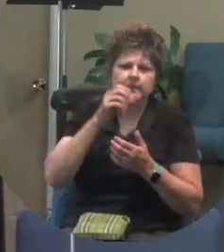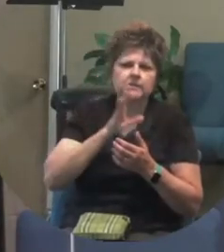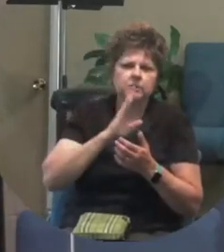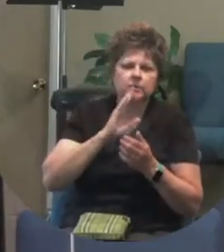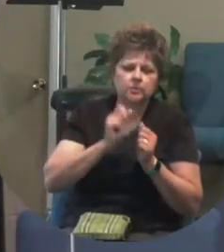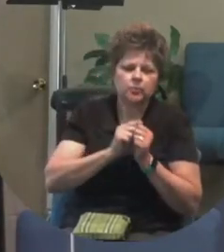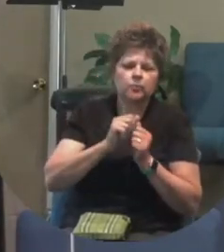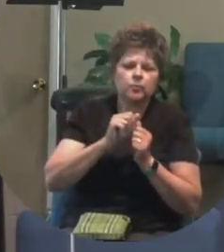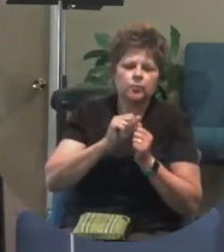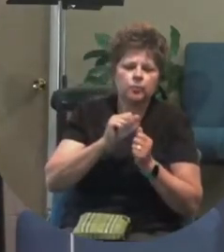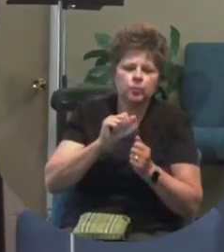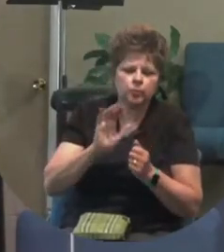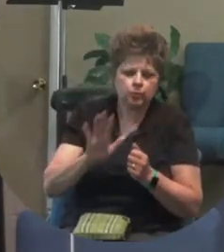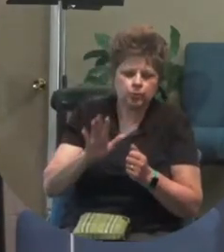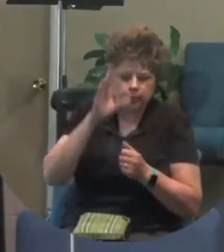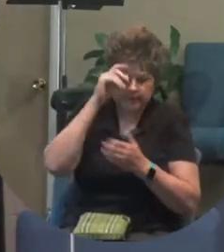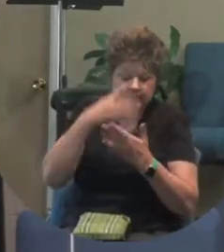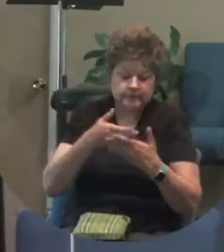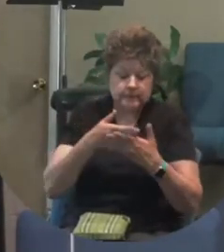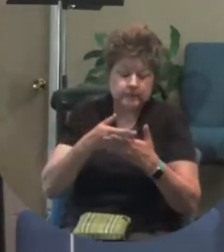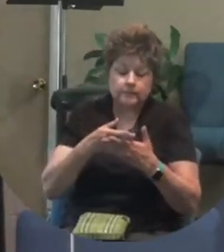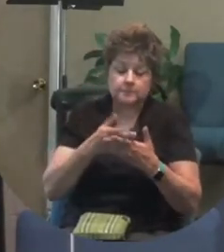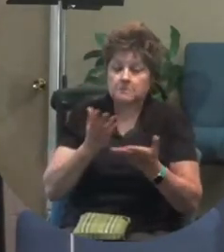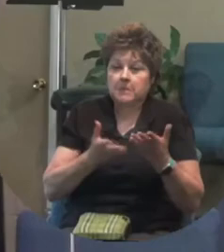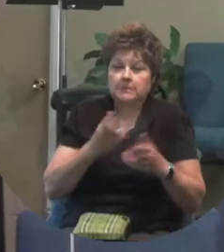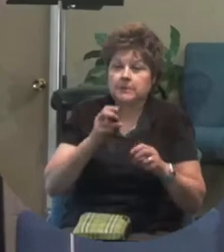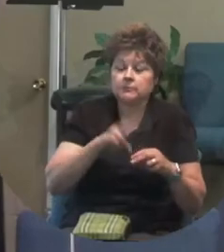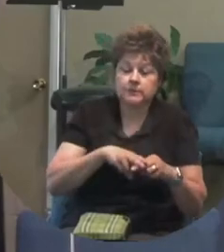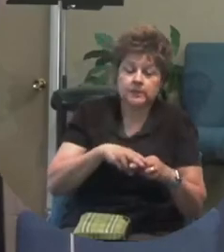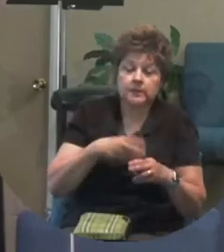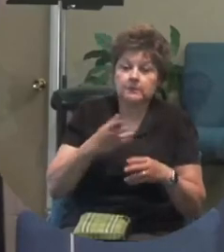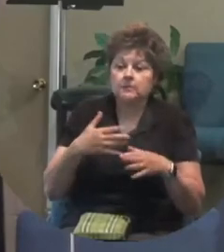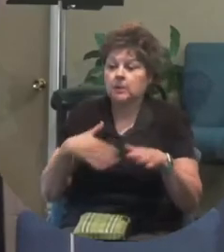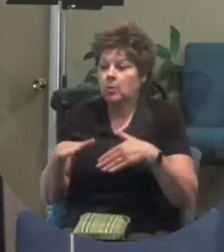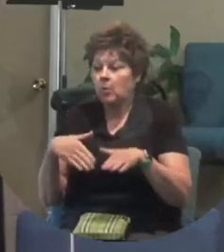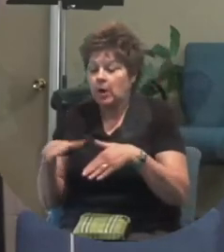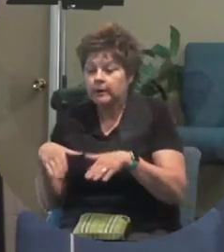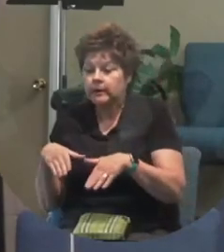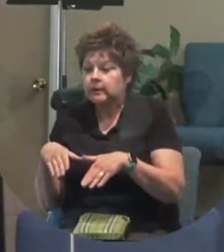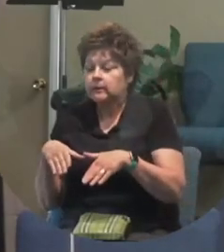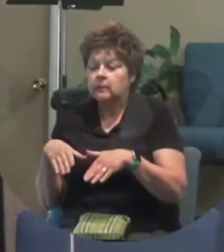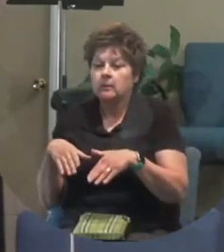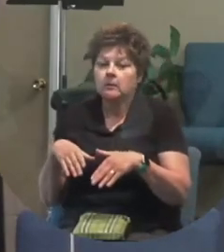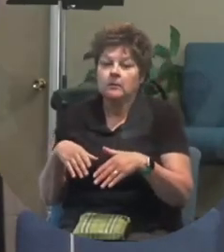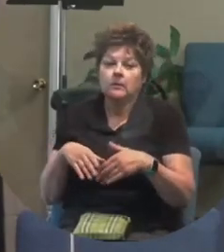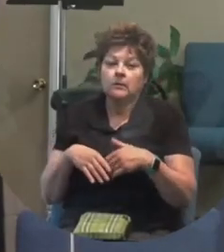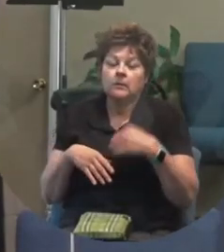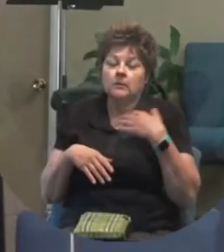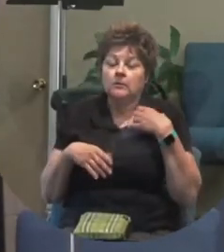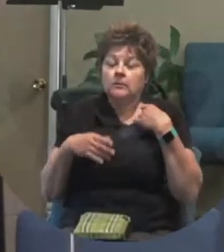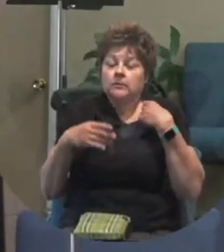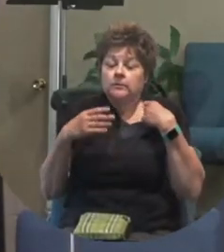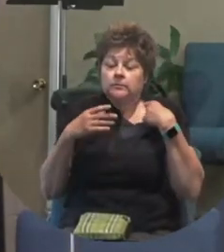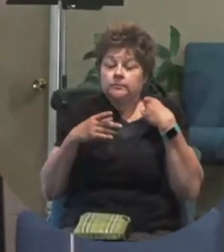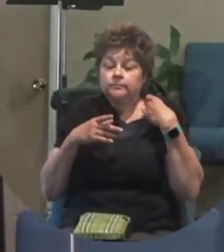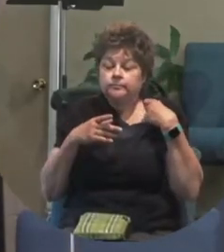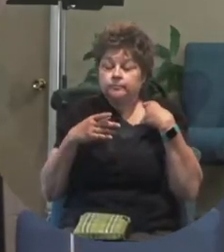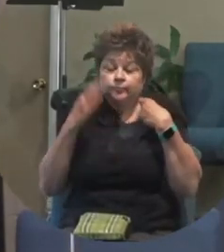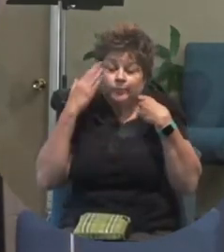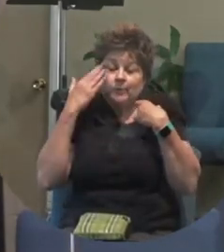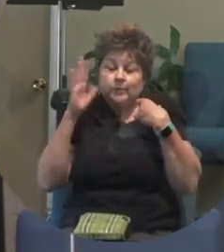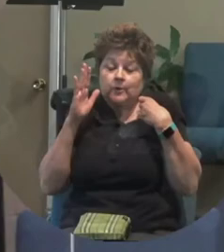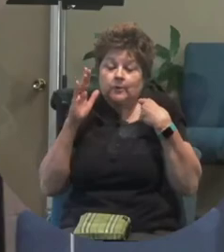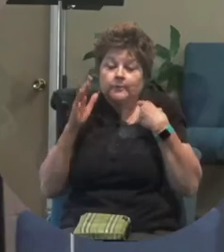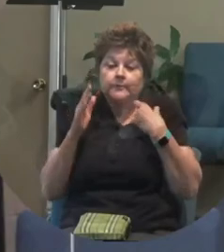his son. They might be sitting there. They might be walking through the palace. They might be walking through the vineyards. Who knows? They